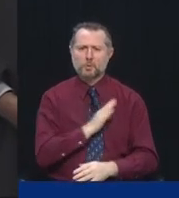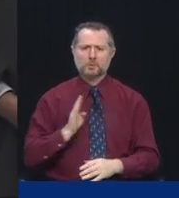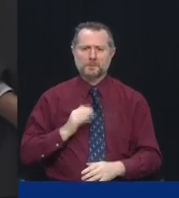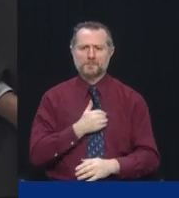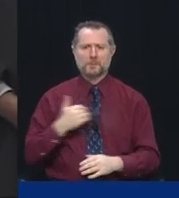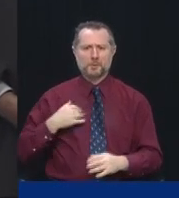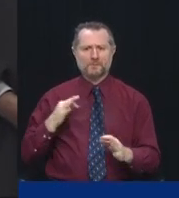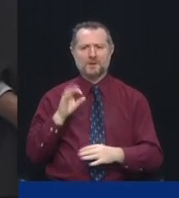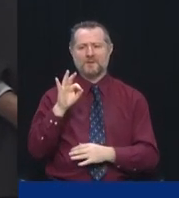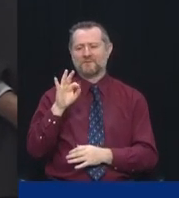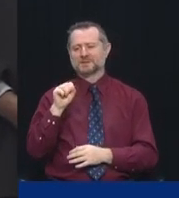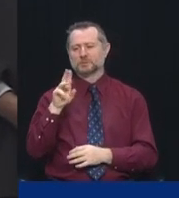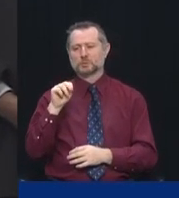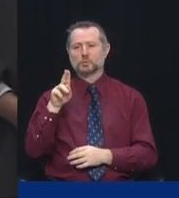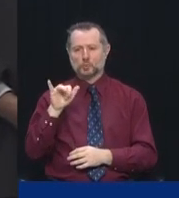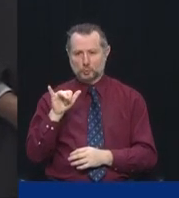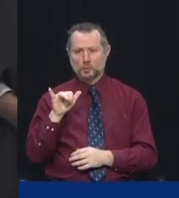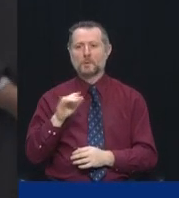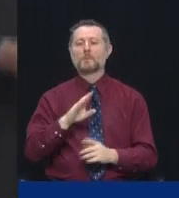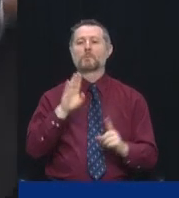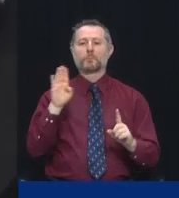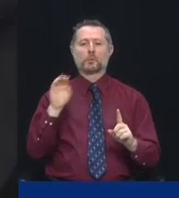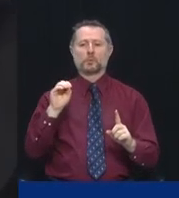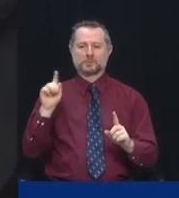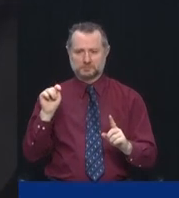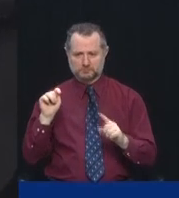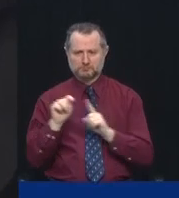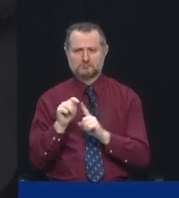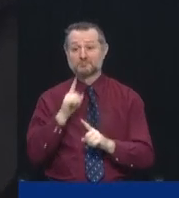that we're going to be speaking about today. So let's give her a round of applause.